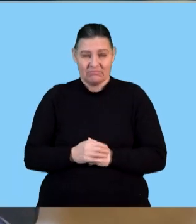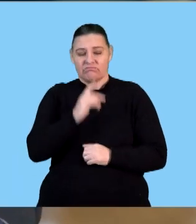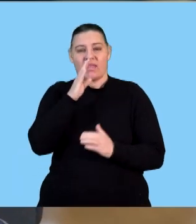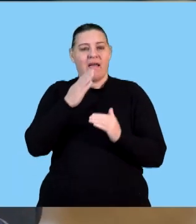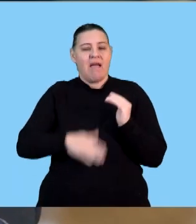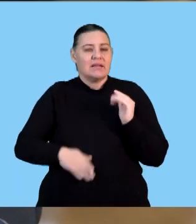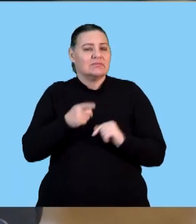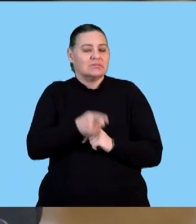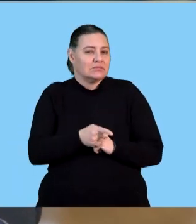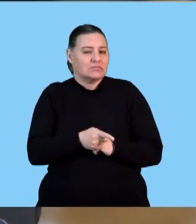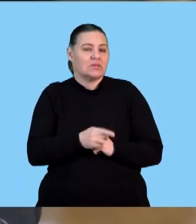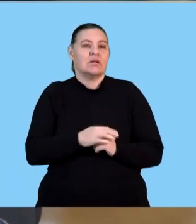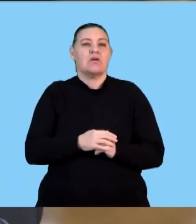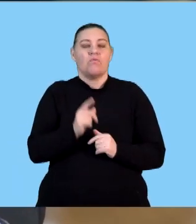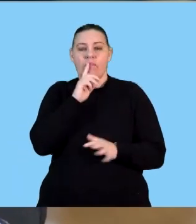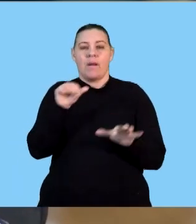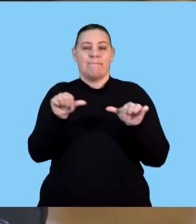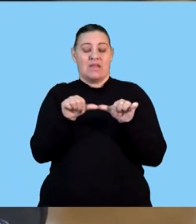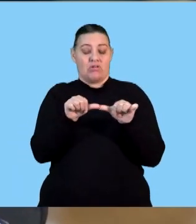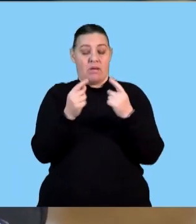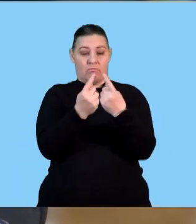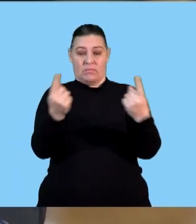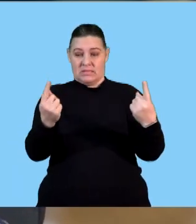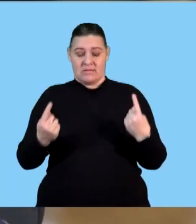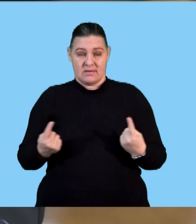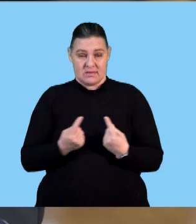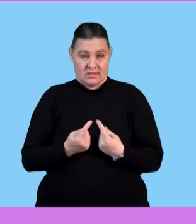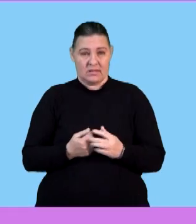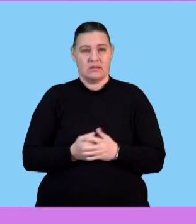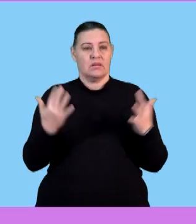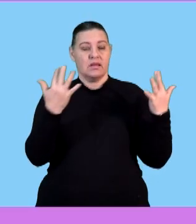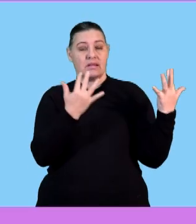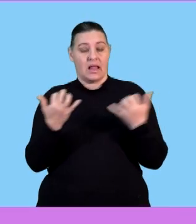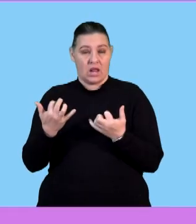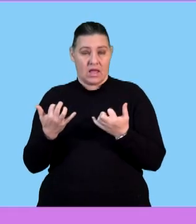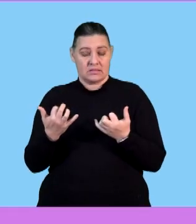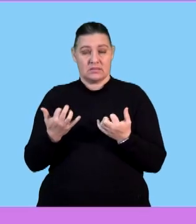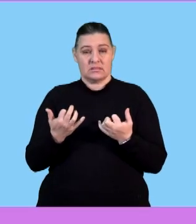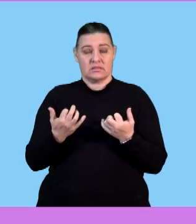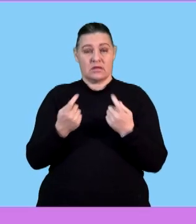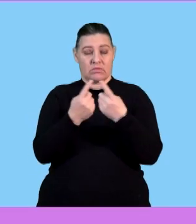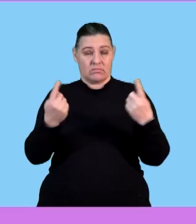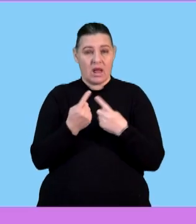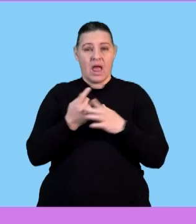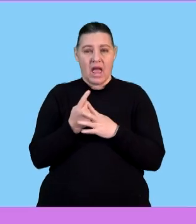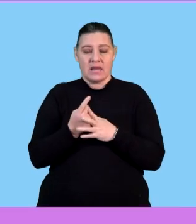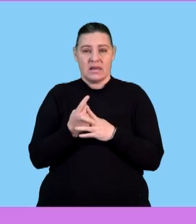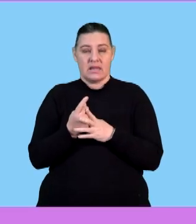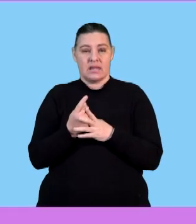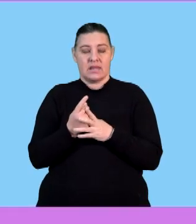this lesson, you should be able to measure perimeter, calculate perimeter and